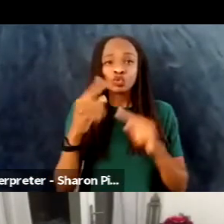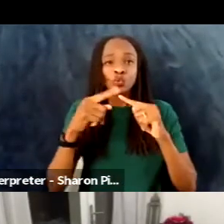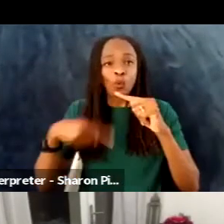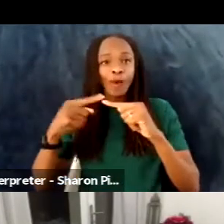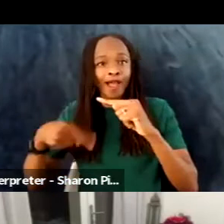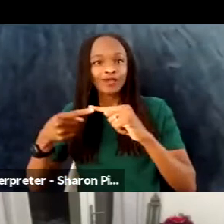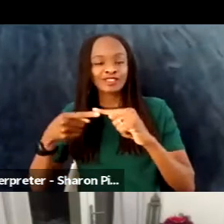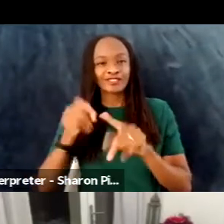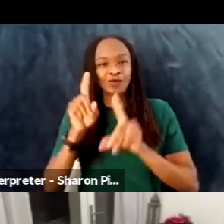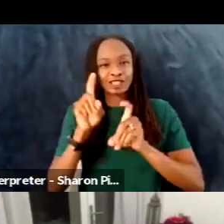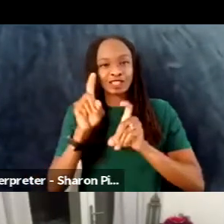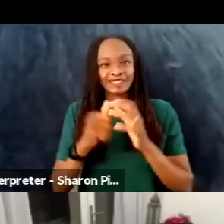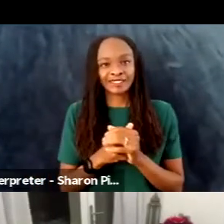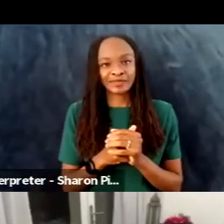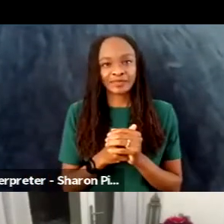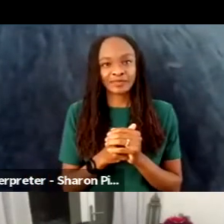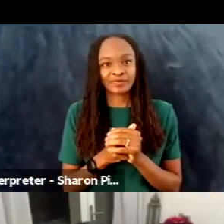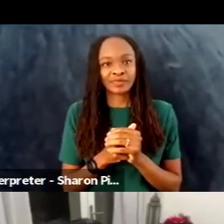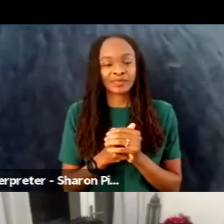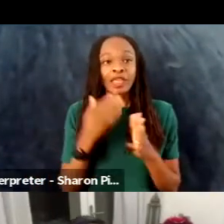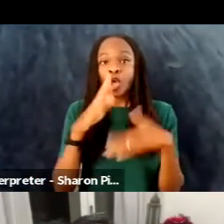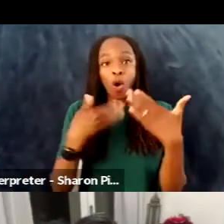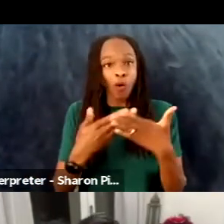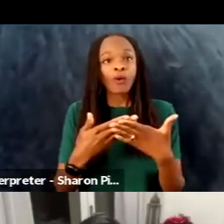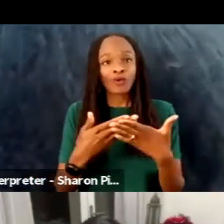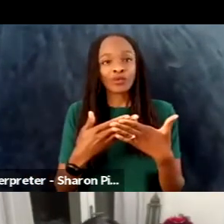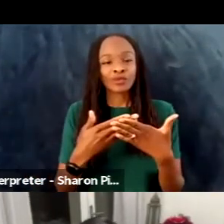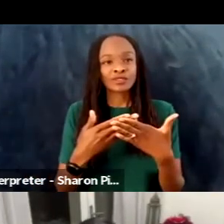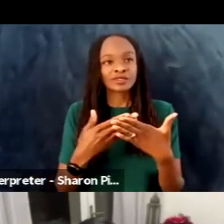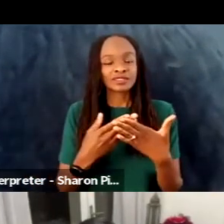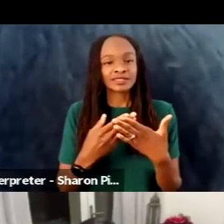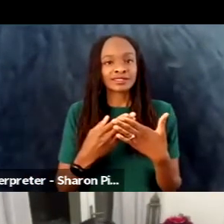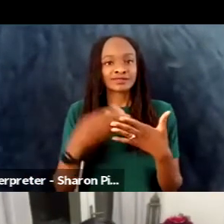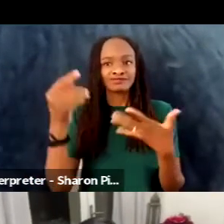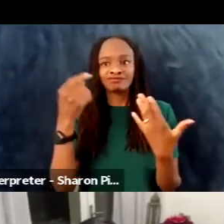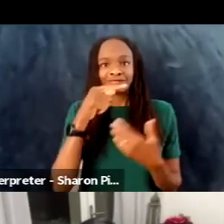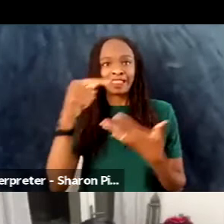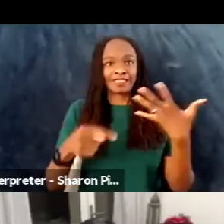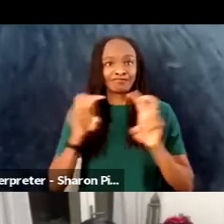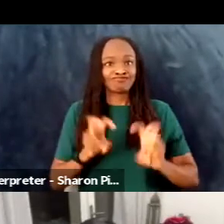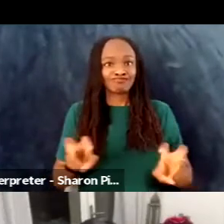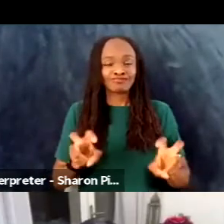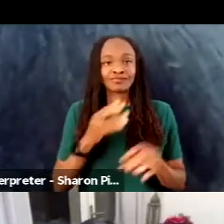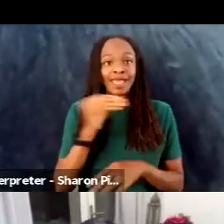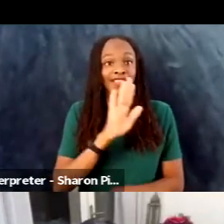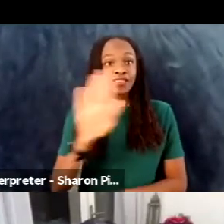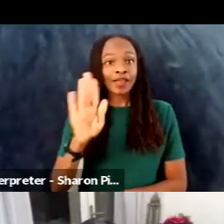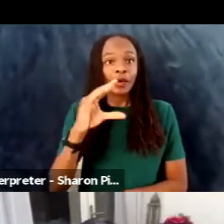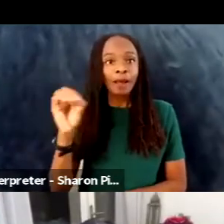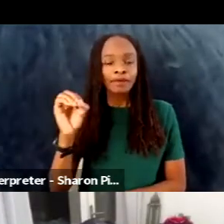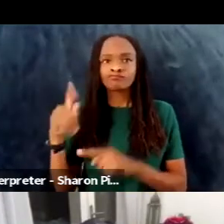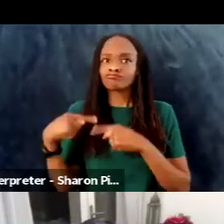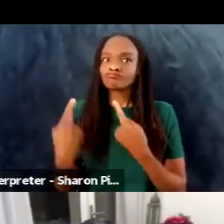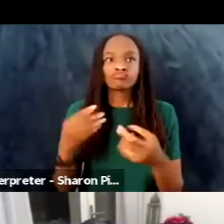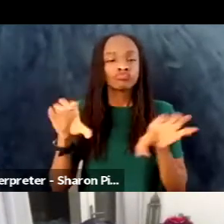of questions. And, you know, all of these esteemed colleagues and their companies have been doing the work